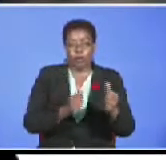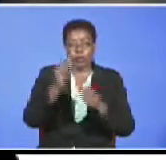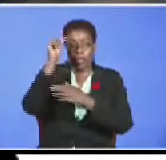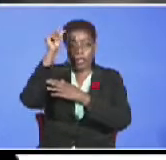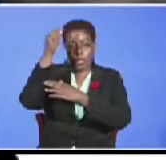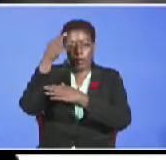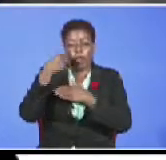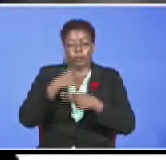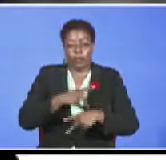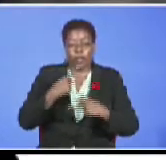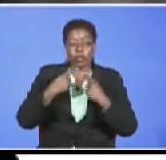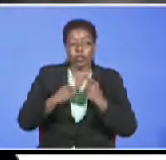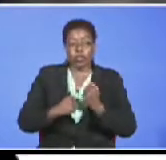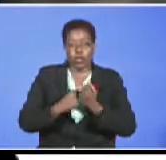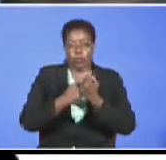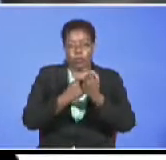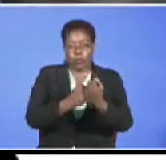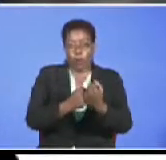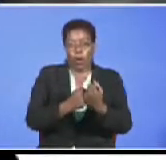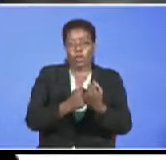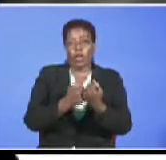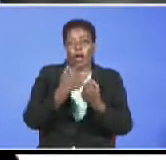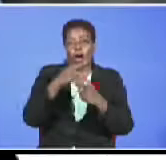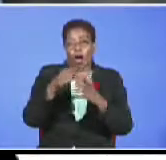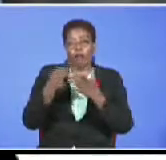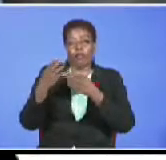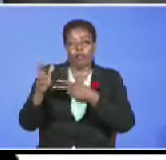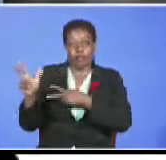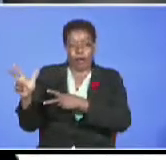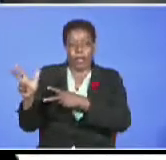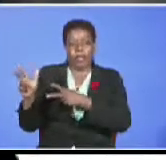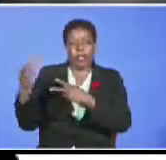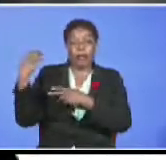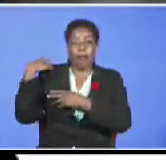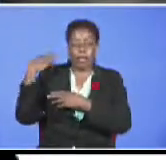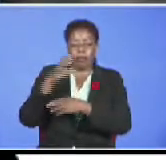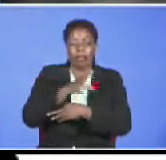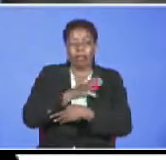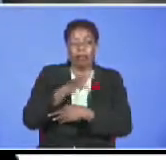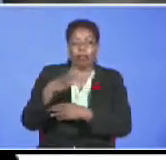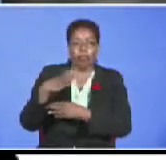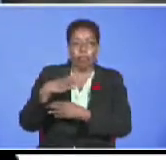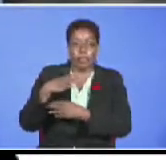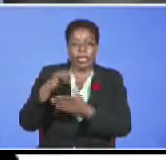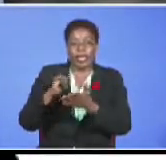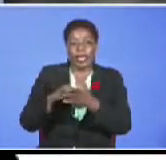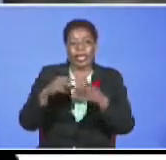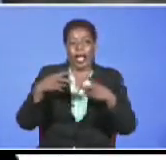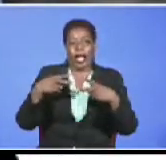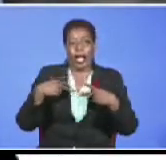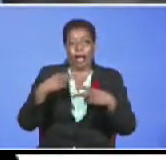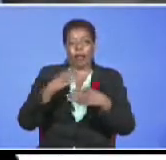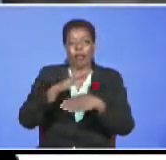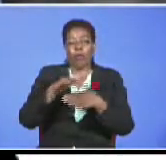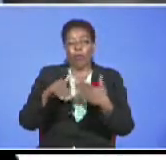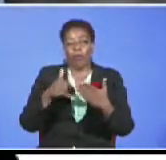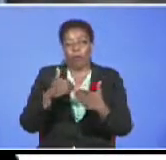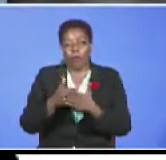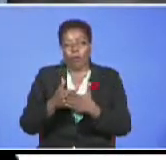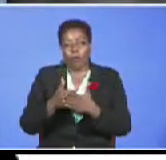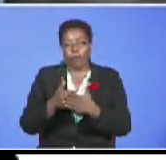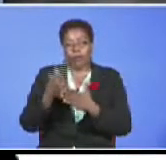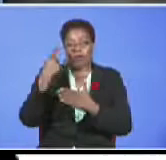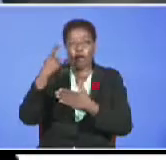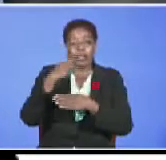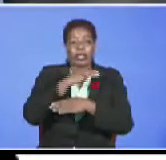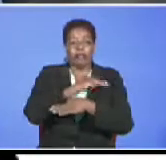government is pleased to support the key role of the Parades Management Committee, which has, overall, on behalf